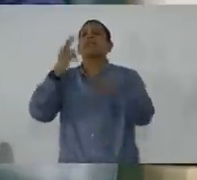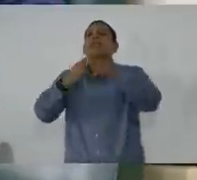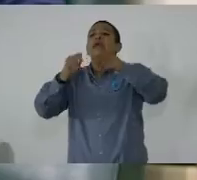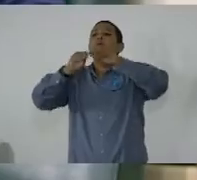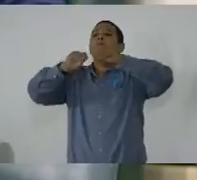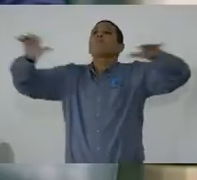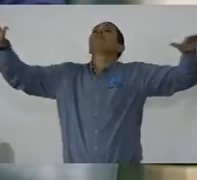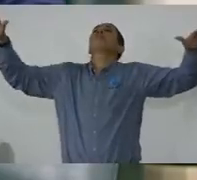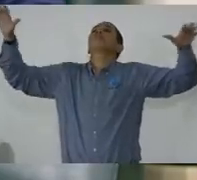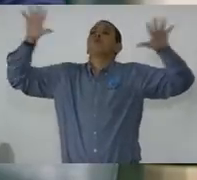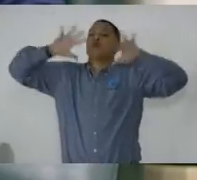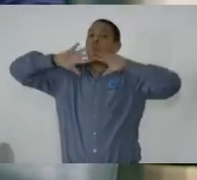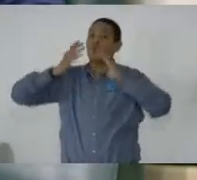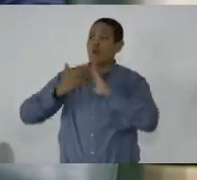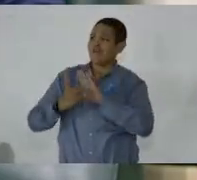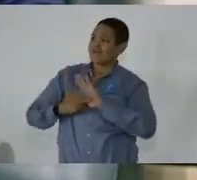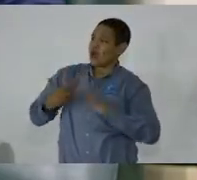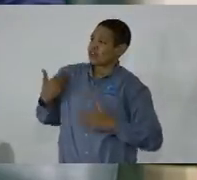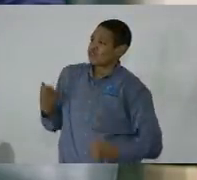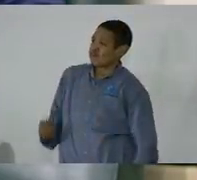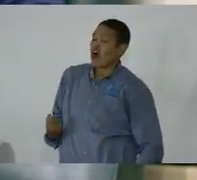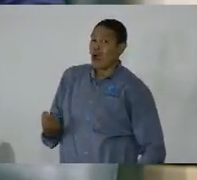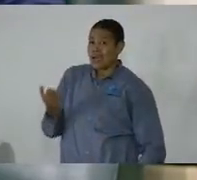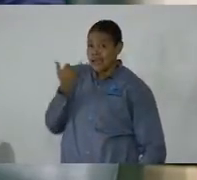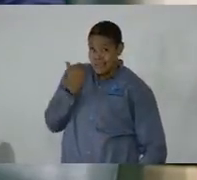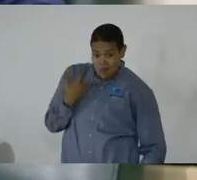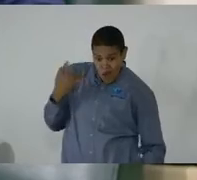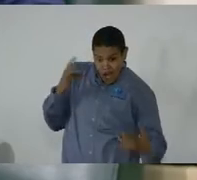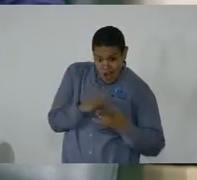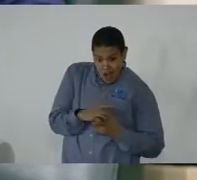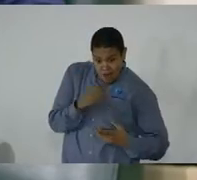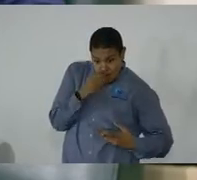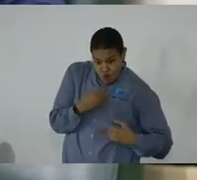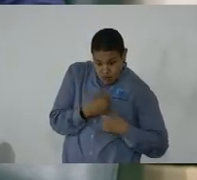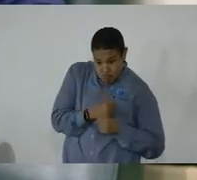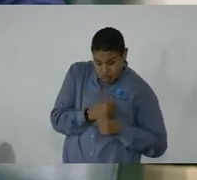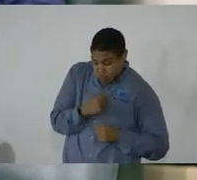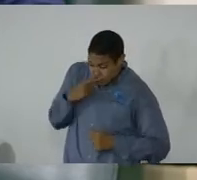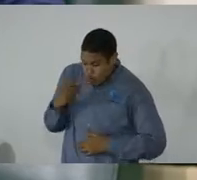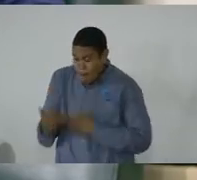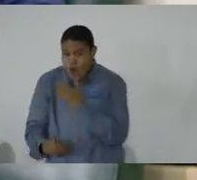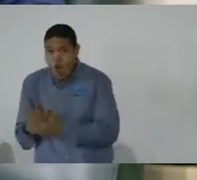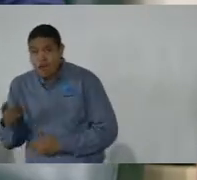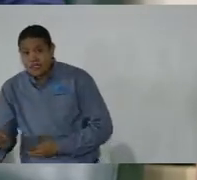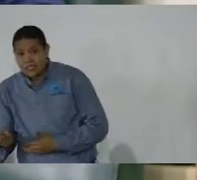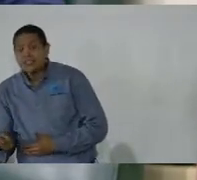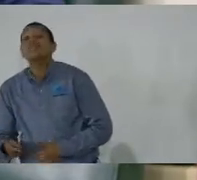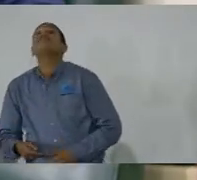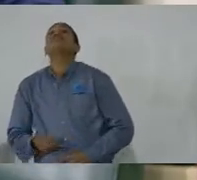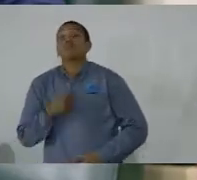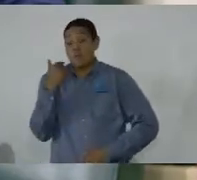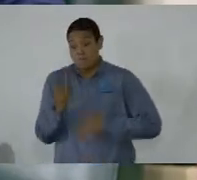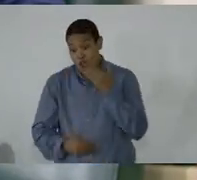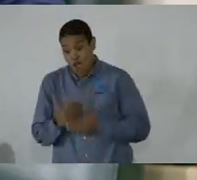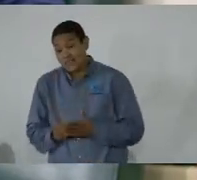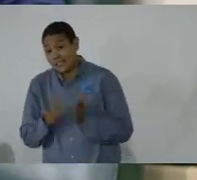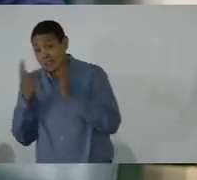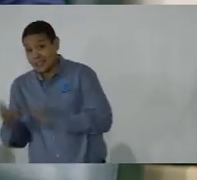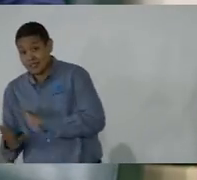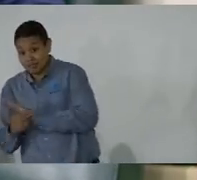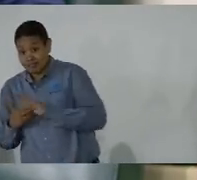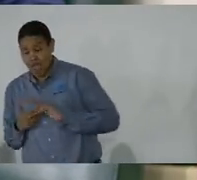world. If we can connect our production to our processing and our processing to our